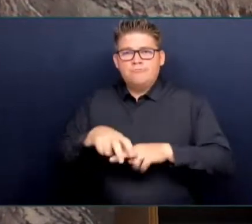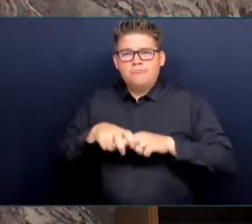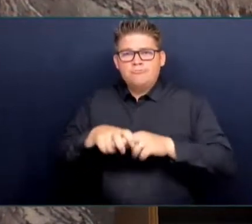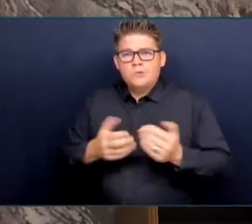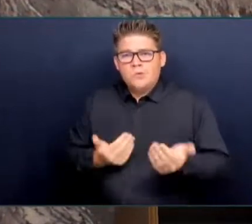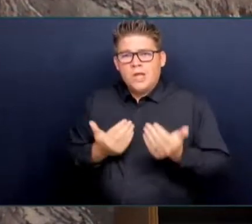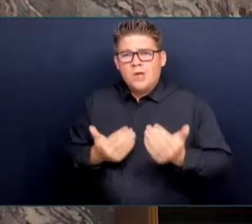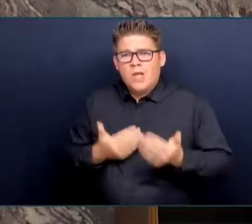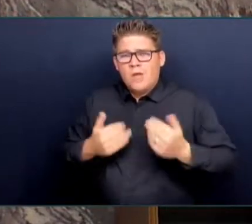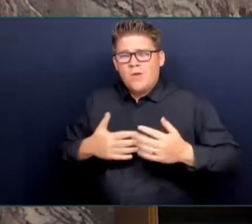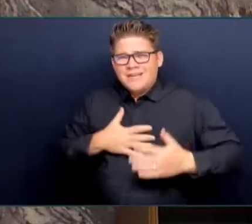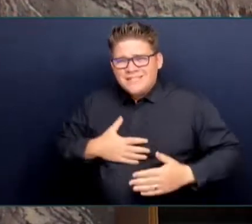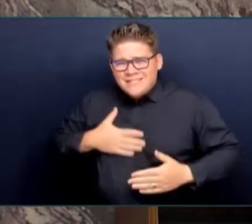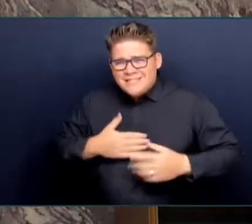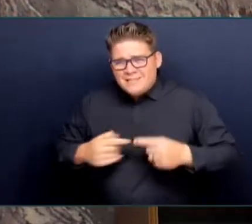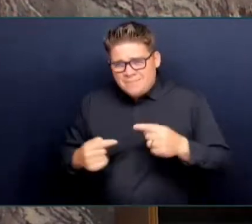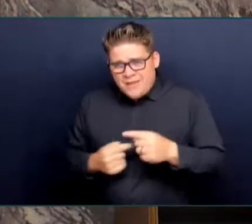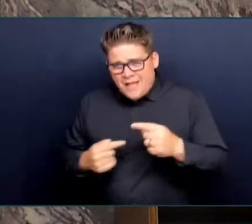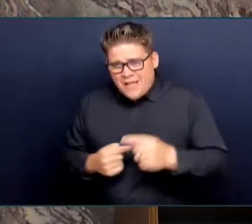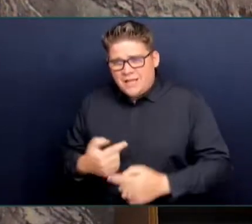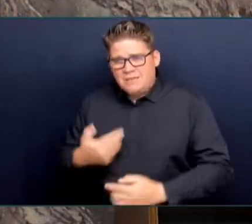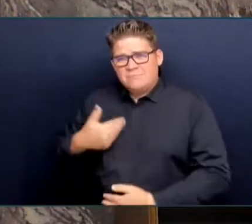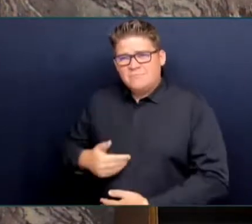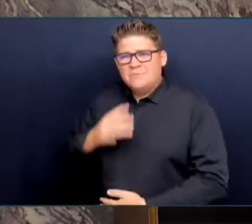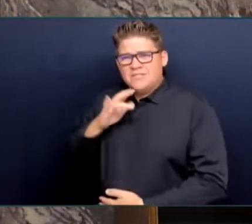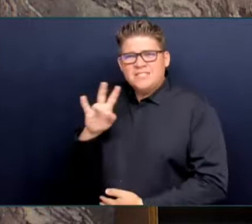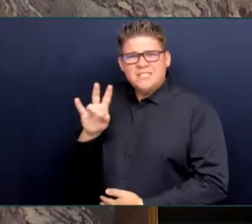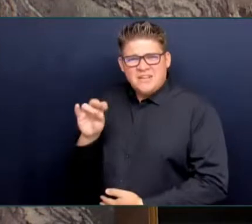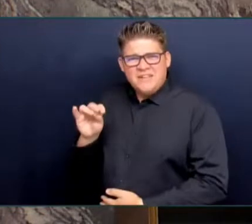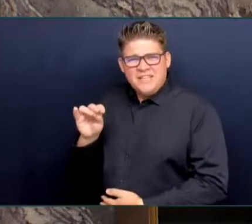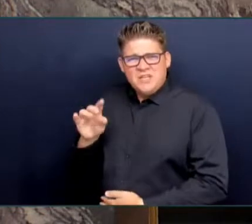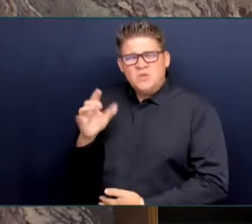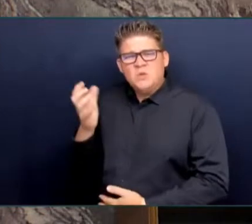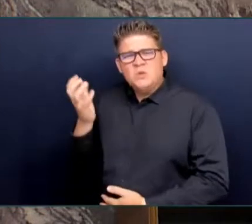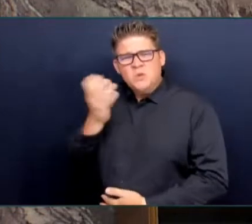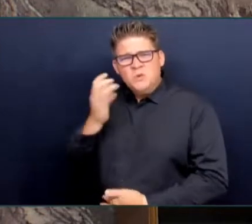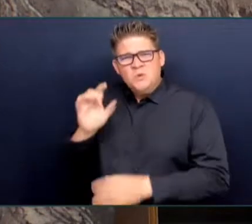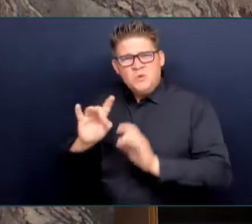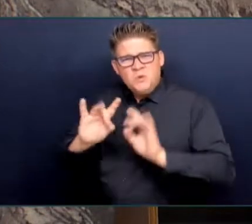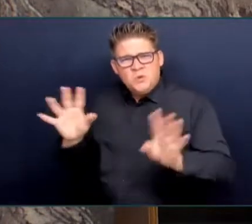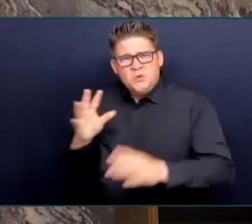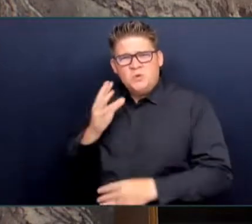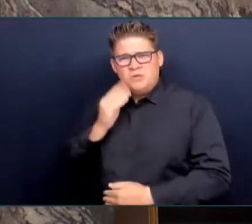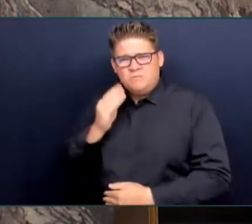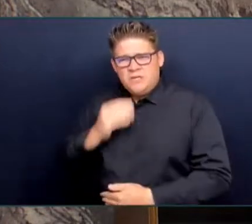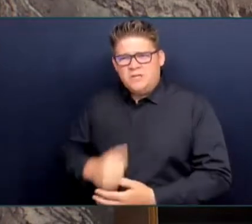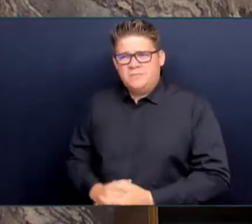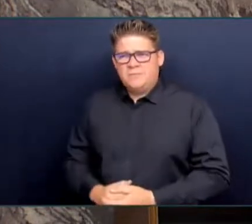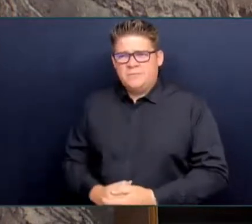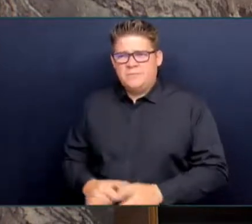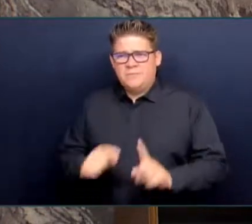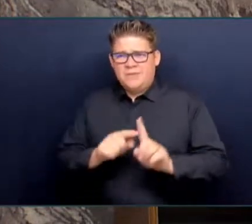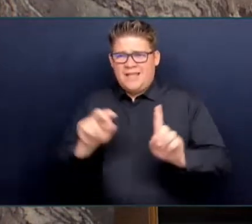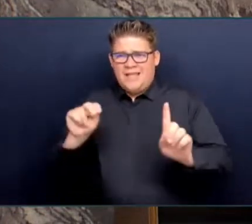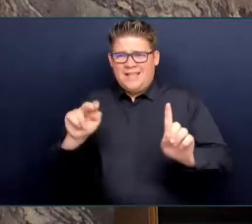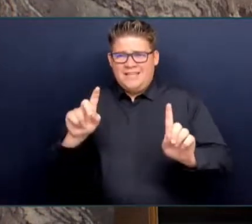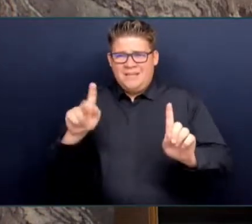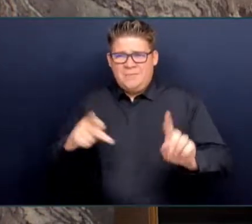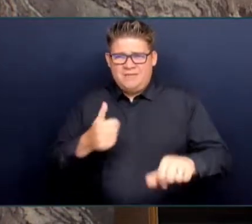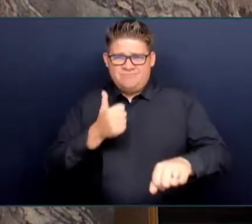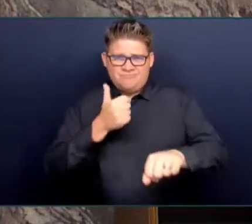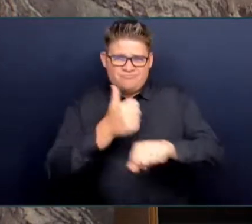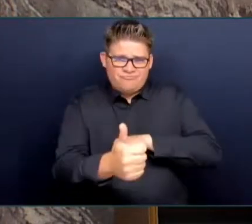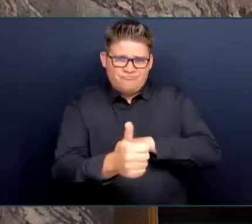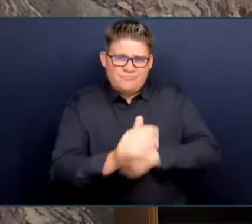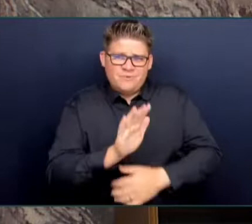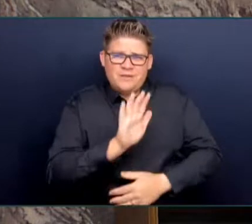The NDP's massive failure on healthcare comes against a backdrop of record high amounts being spent on